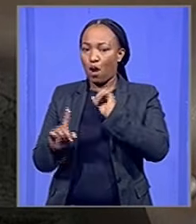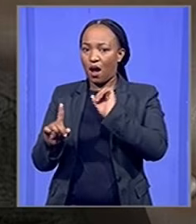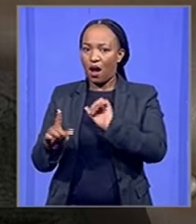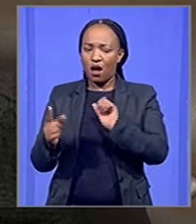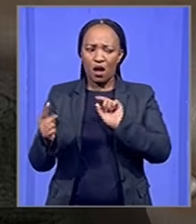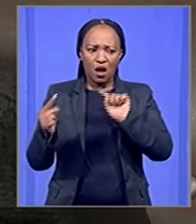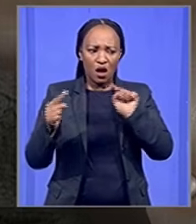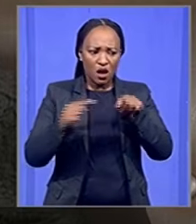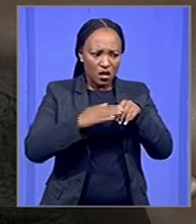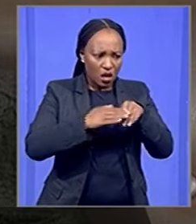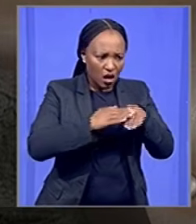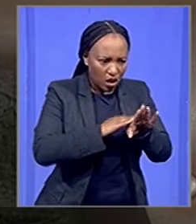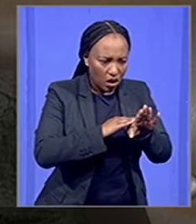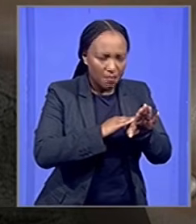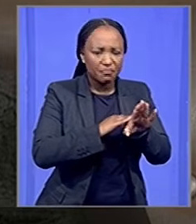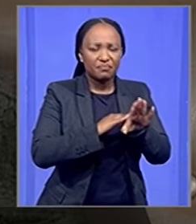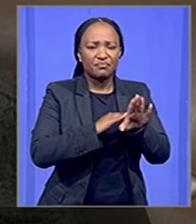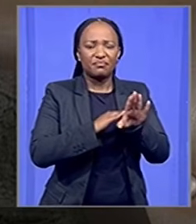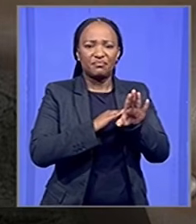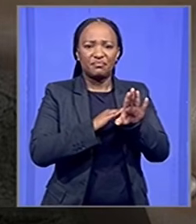a robetse